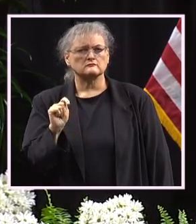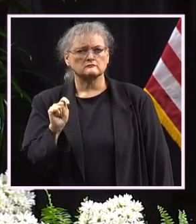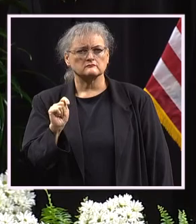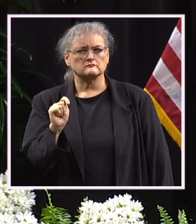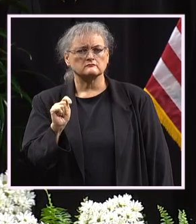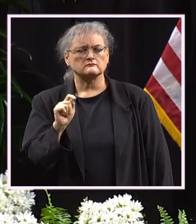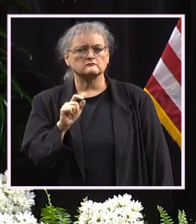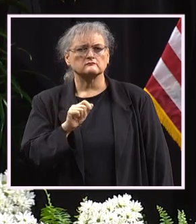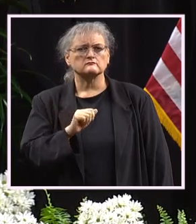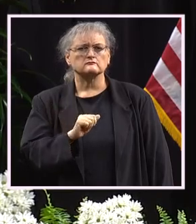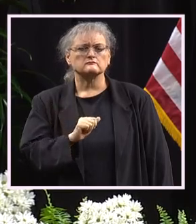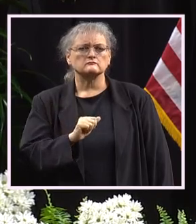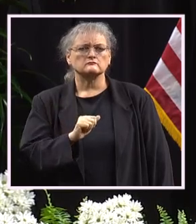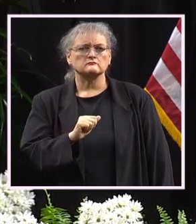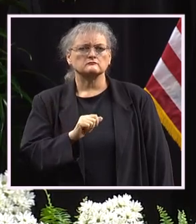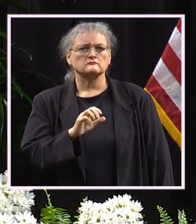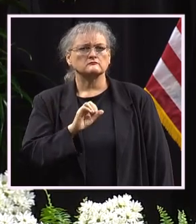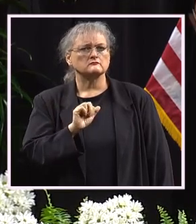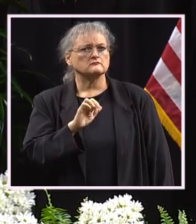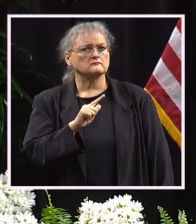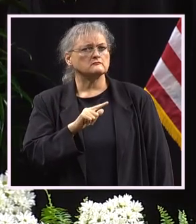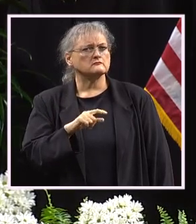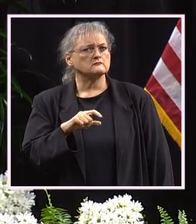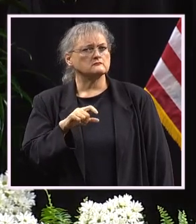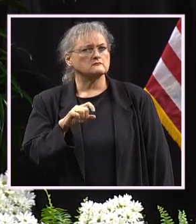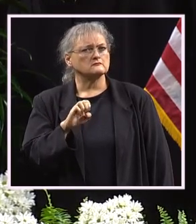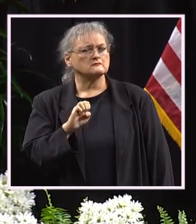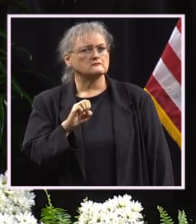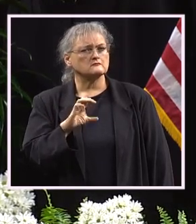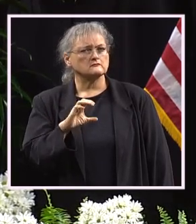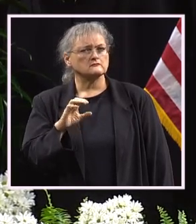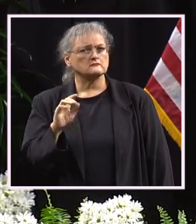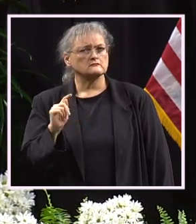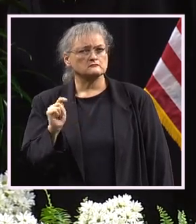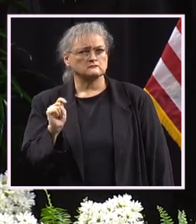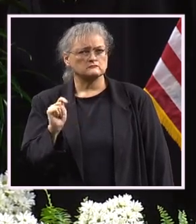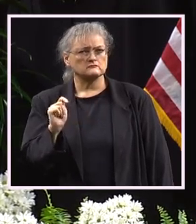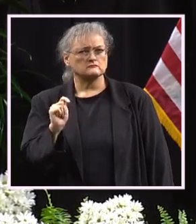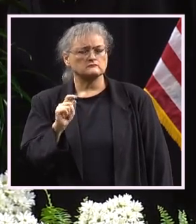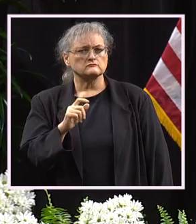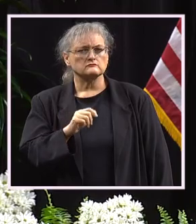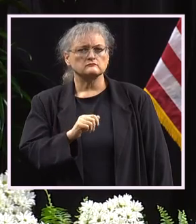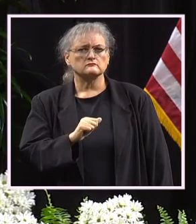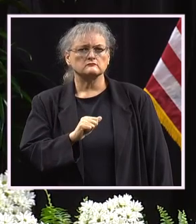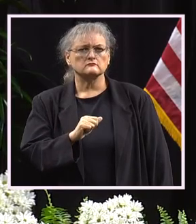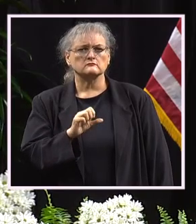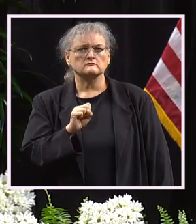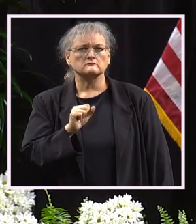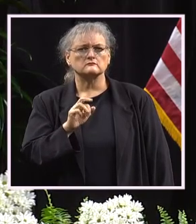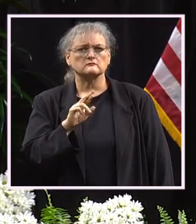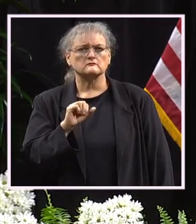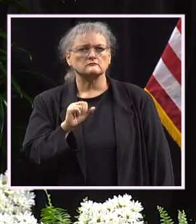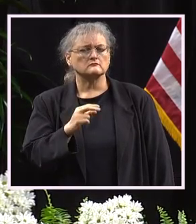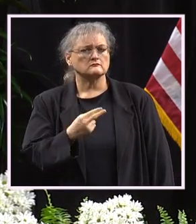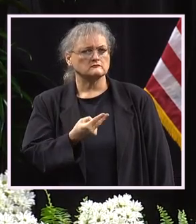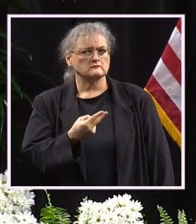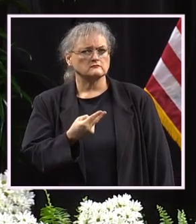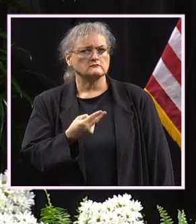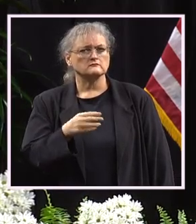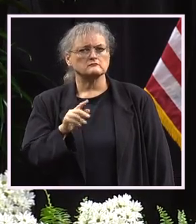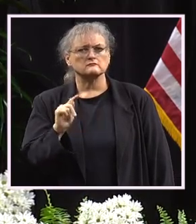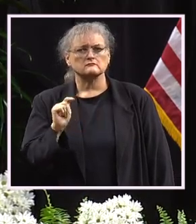laude. Alec M. Trevino, MBA. Sarah Elizabeth